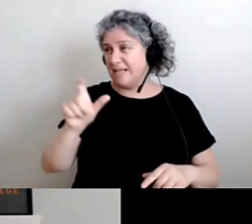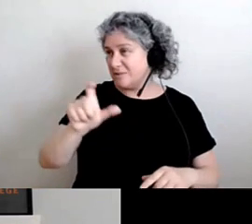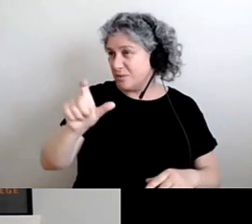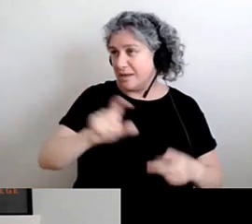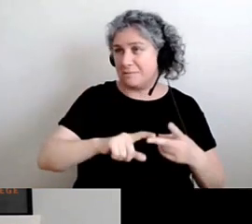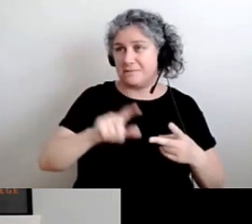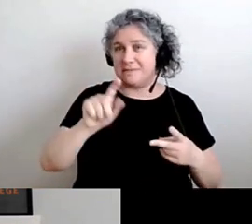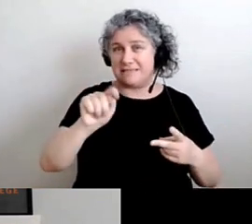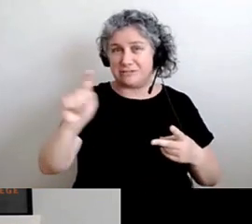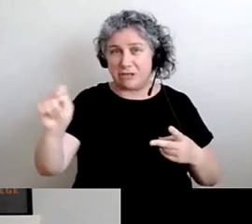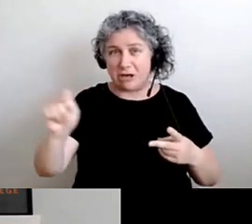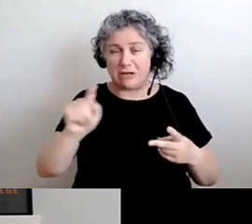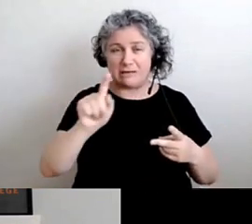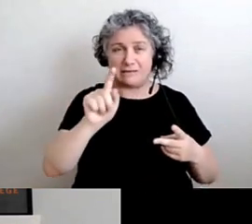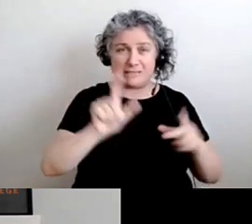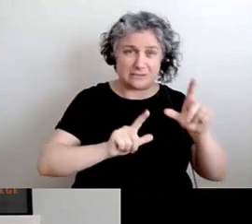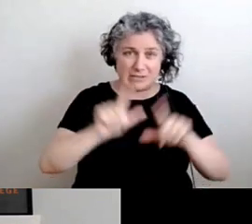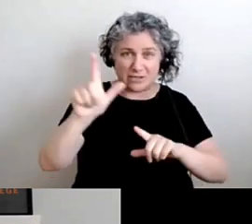something.